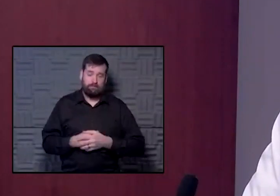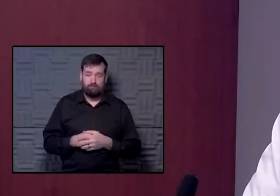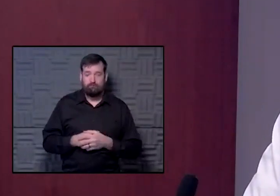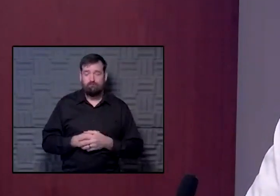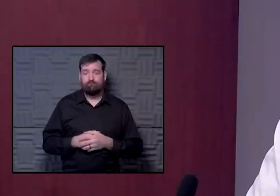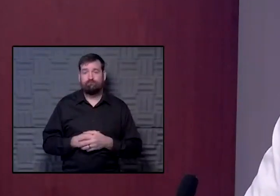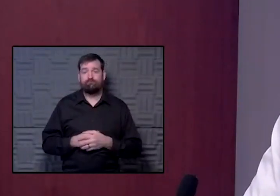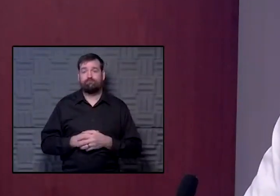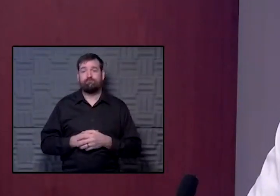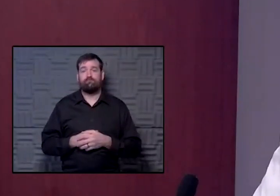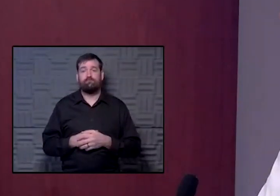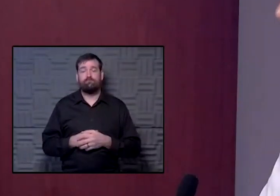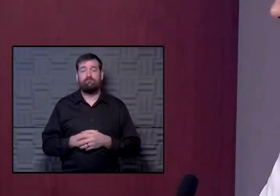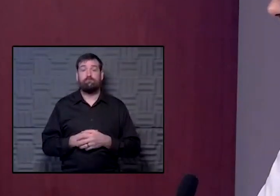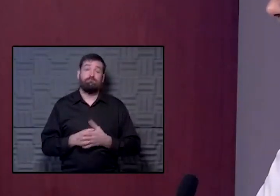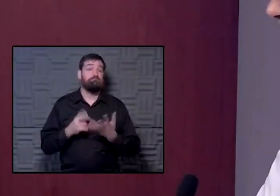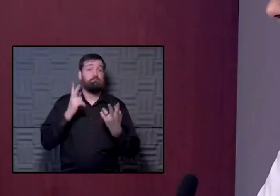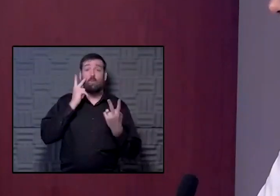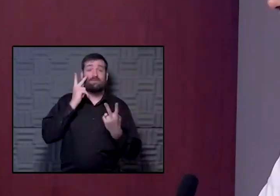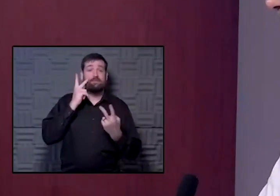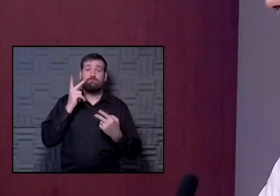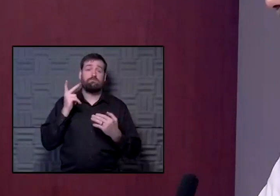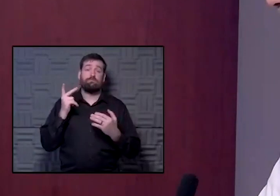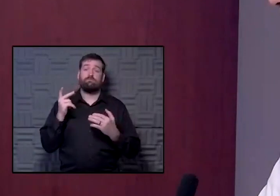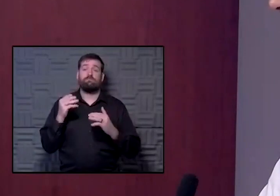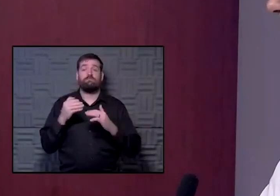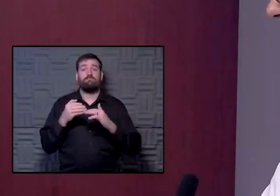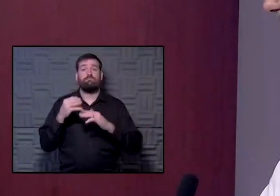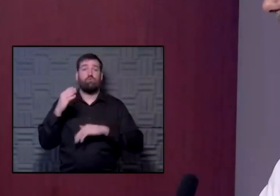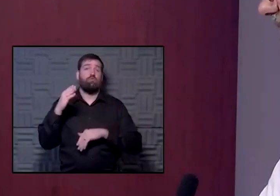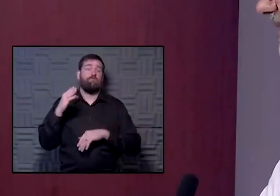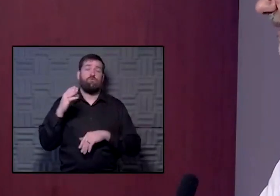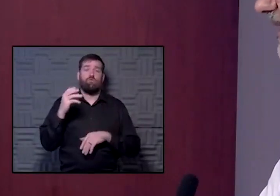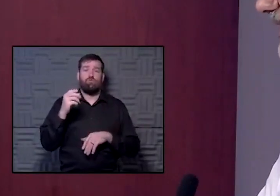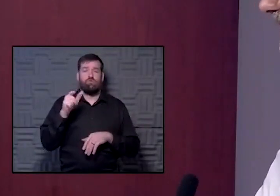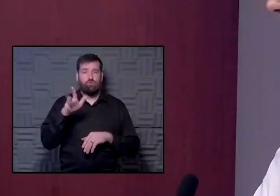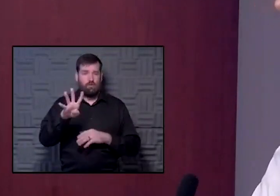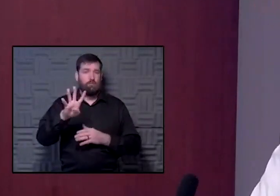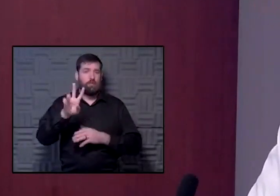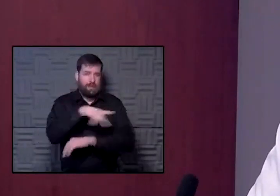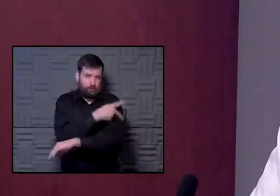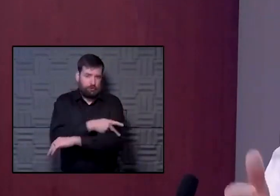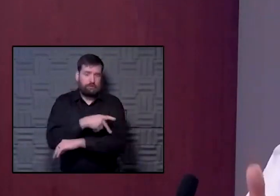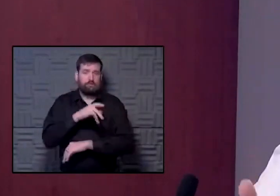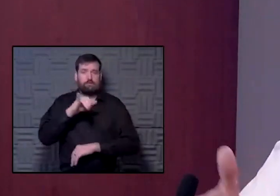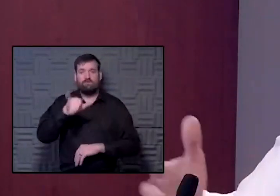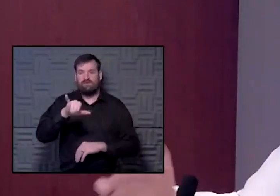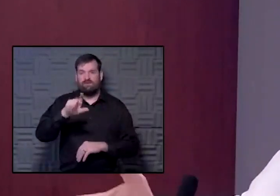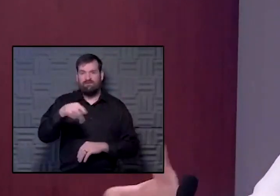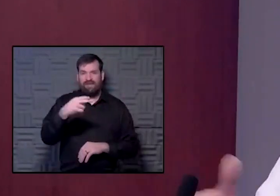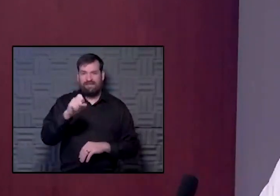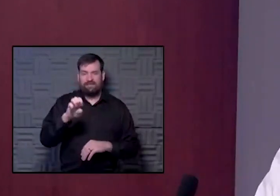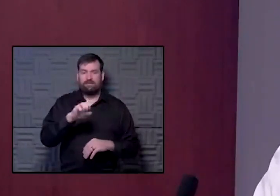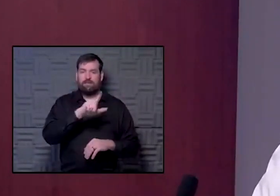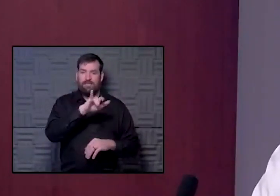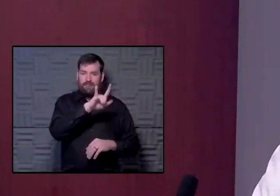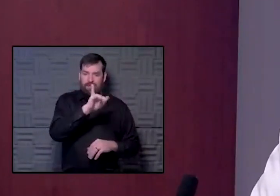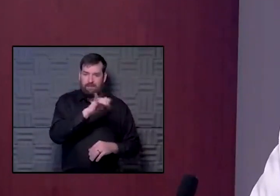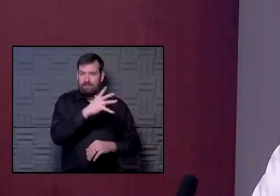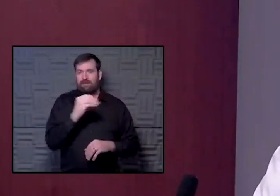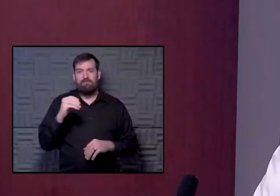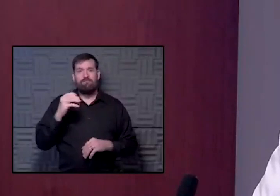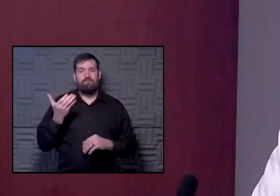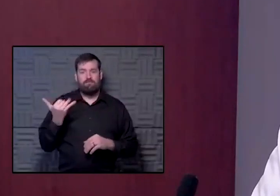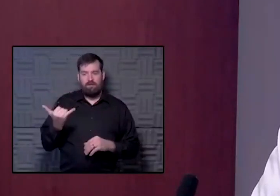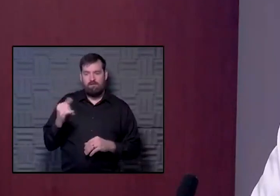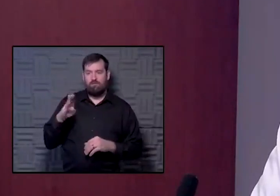That we'll see. We enrolled over 24 patients here in that phase with the Lilly and now the Bree